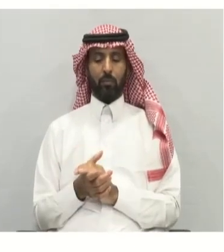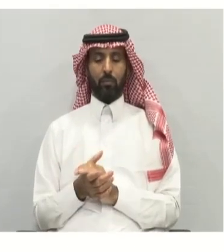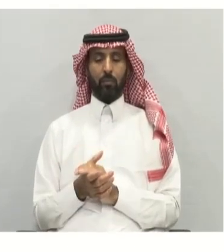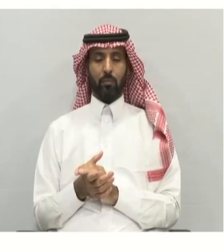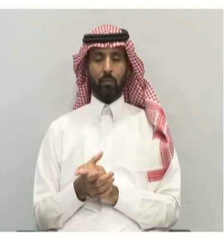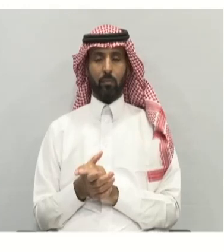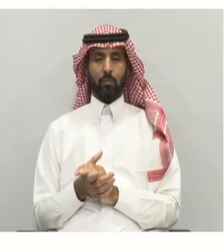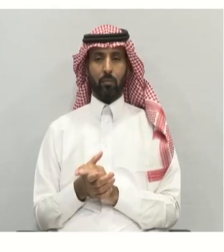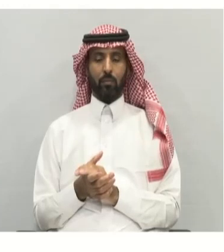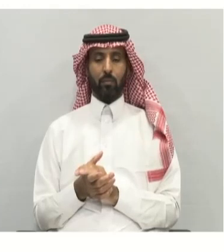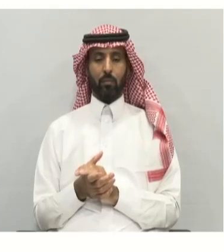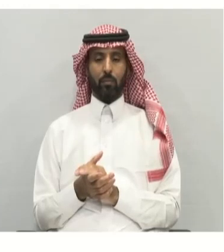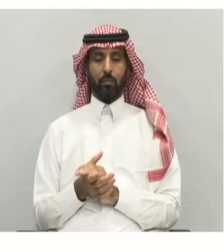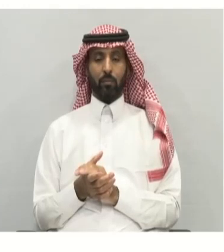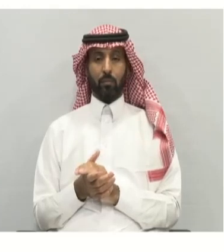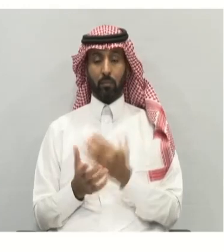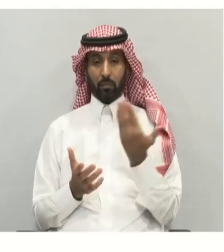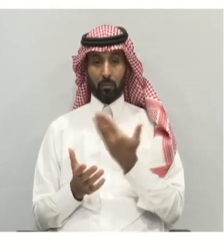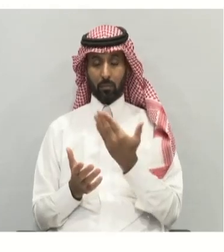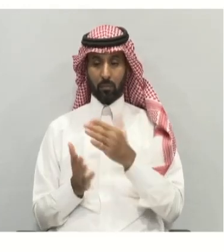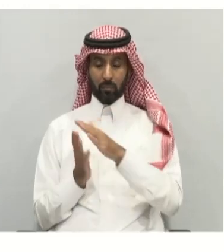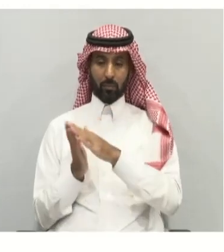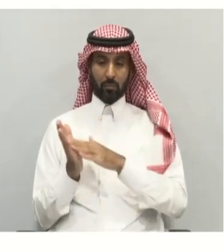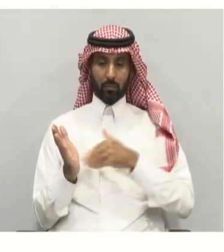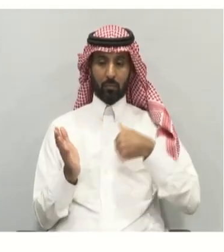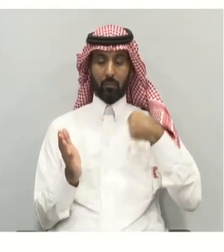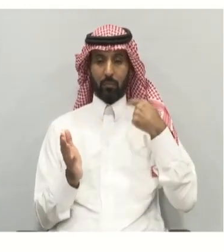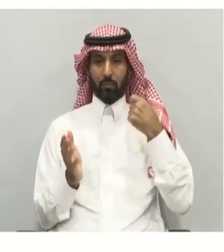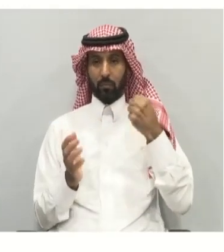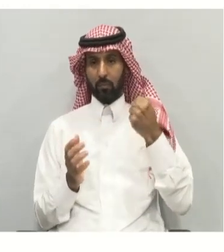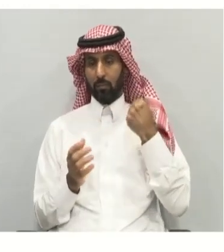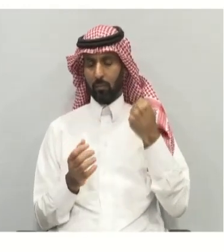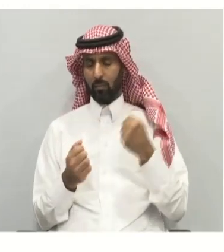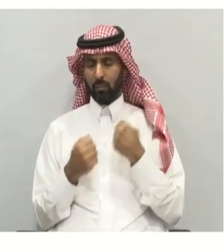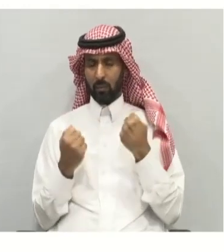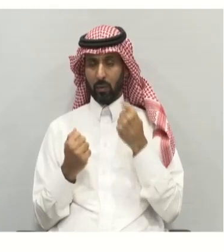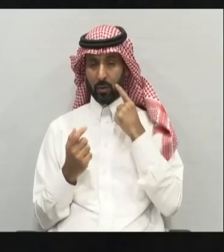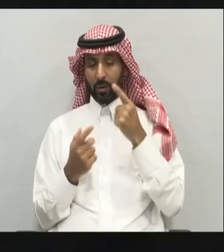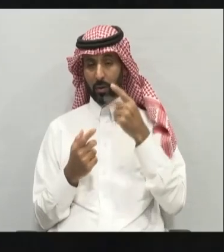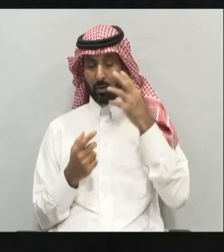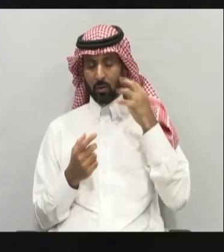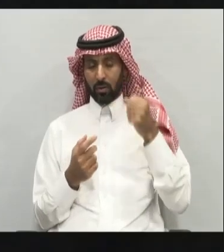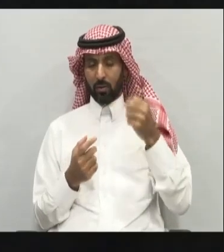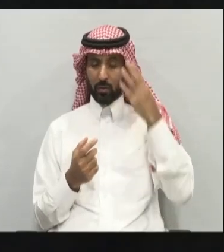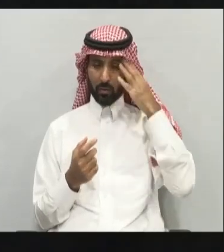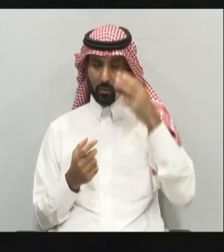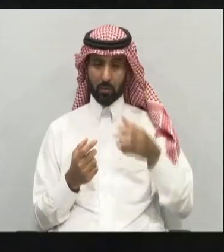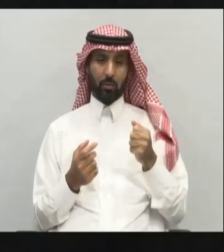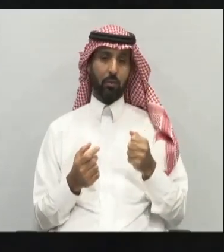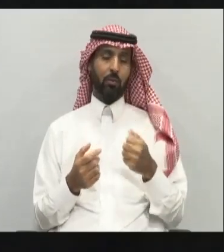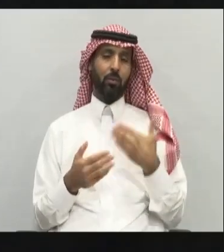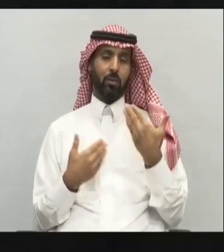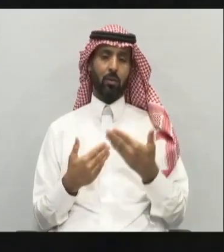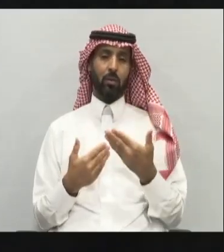And after this, we had a reading text about Eid celebrations, where in this text we read about